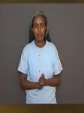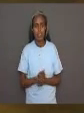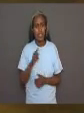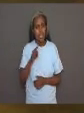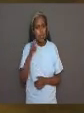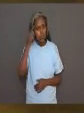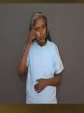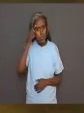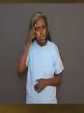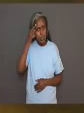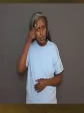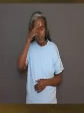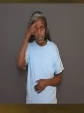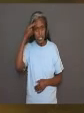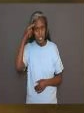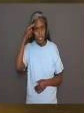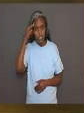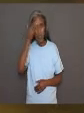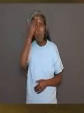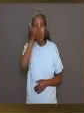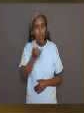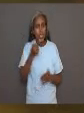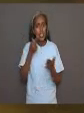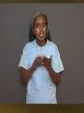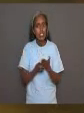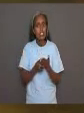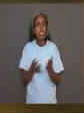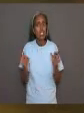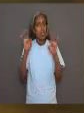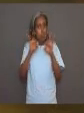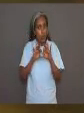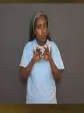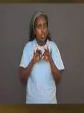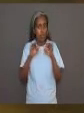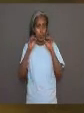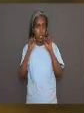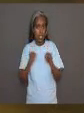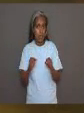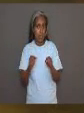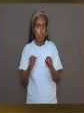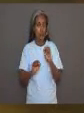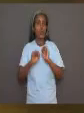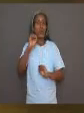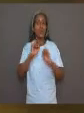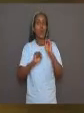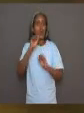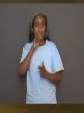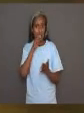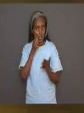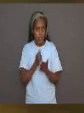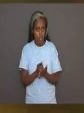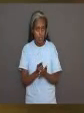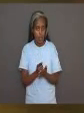think of reasons why it is important to be able to compare data?